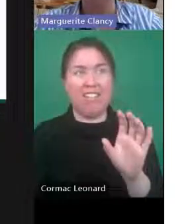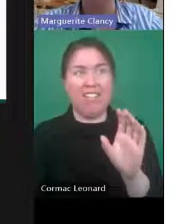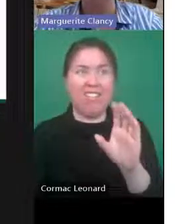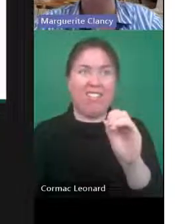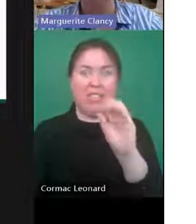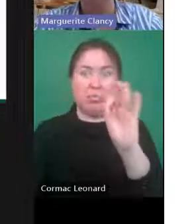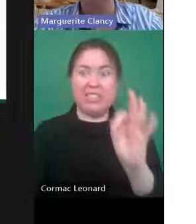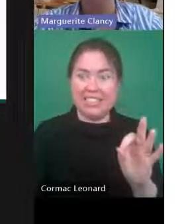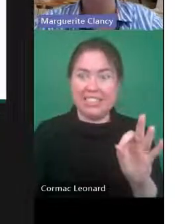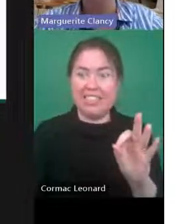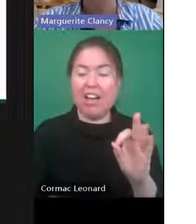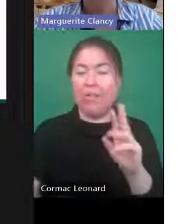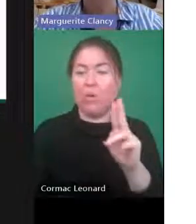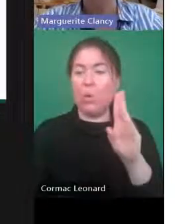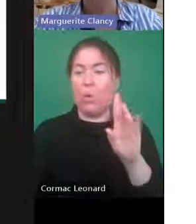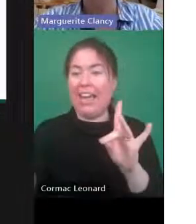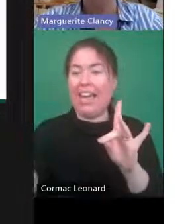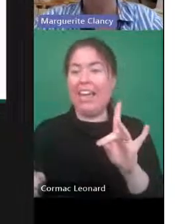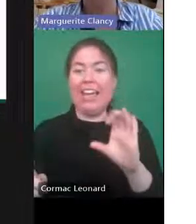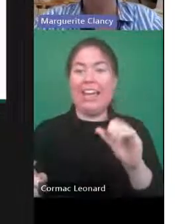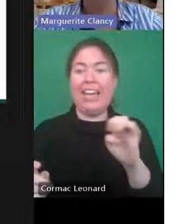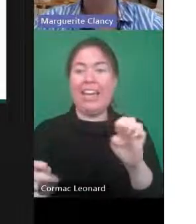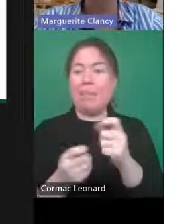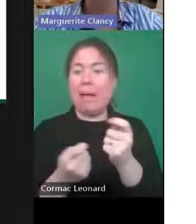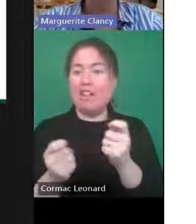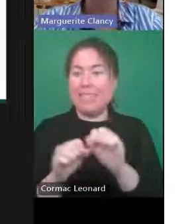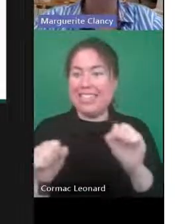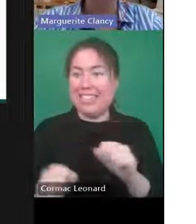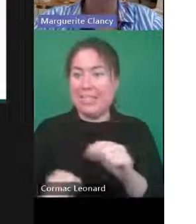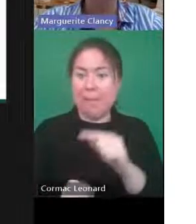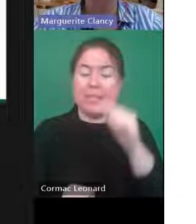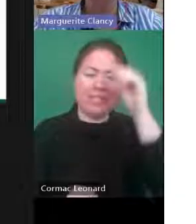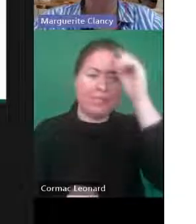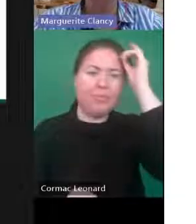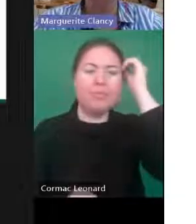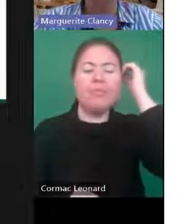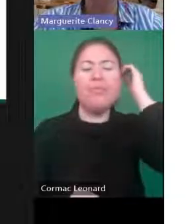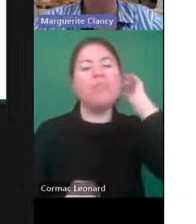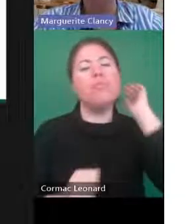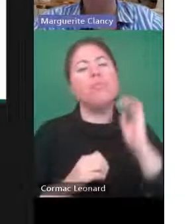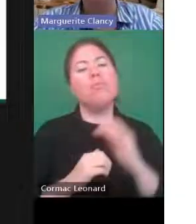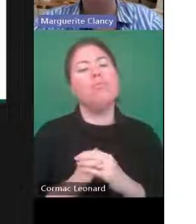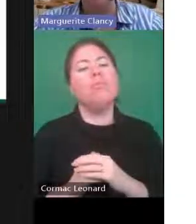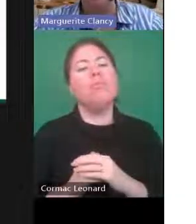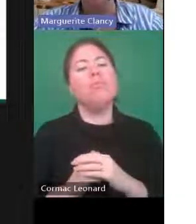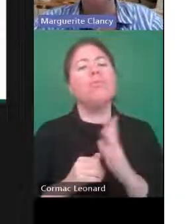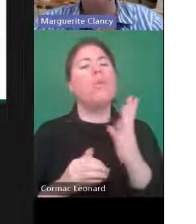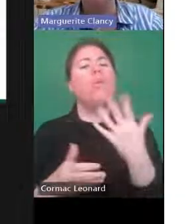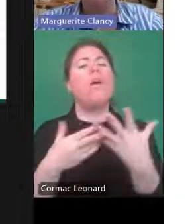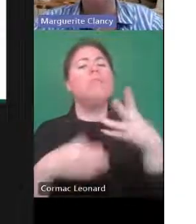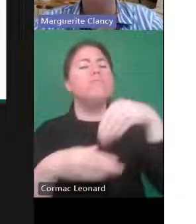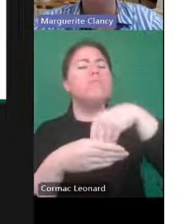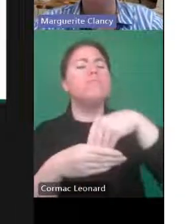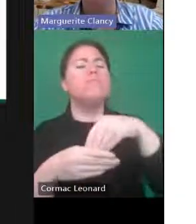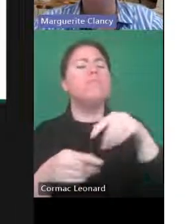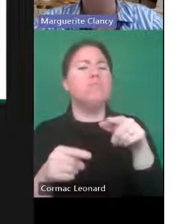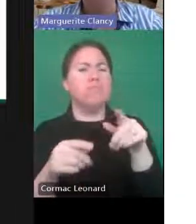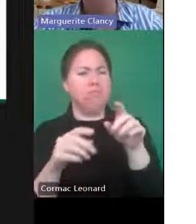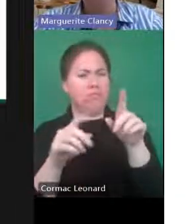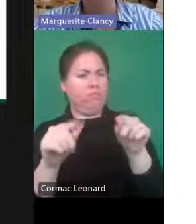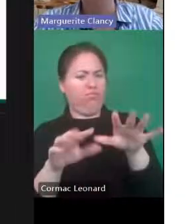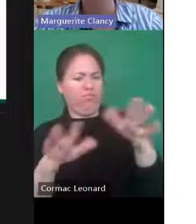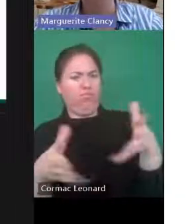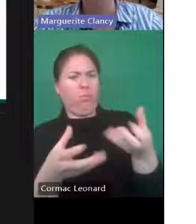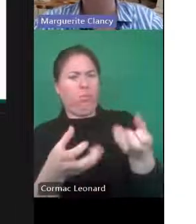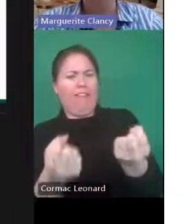that are in place in the UK. So the components of the system, we're going to speak around the adult safeguarding portal today,